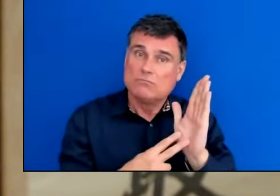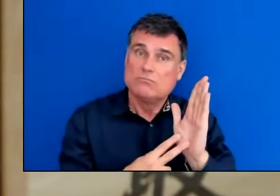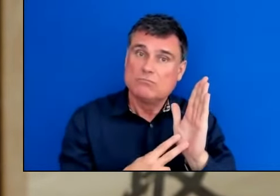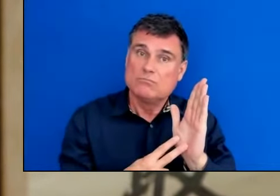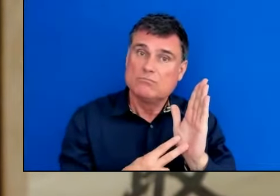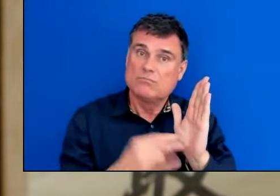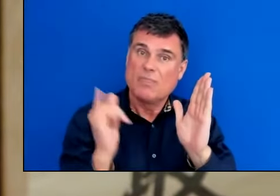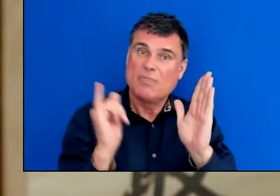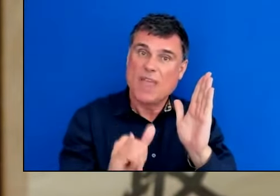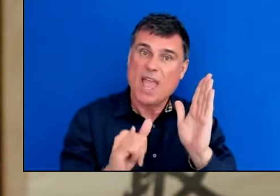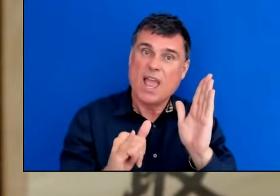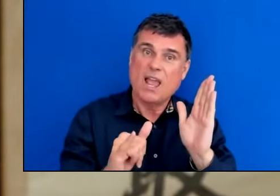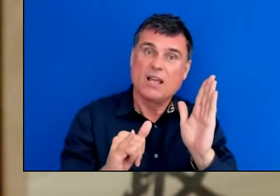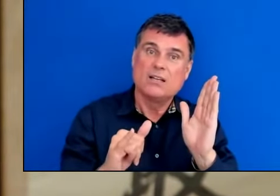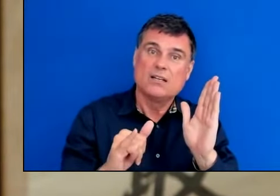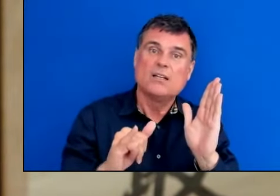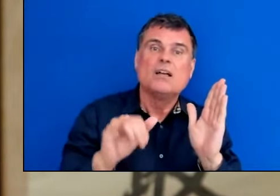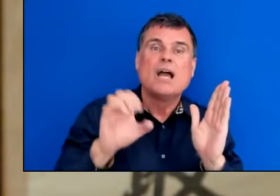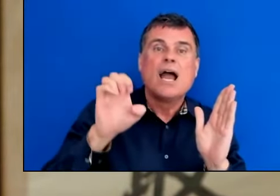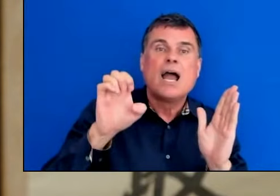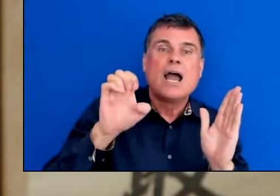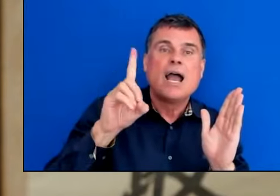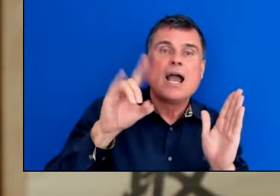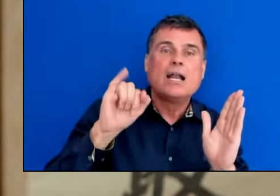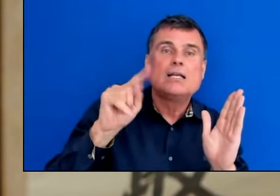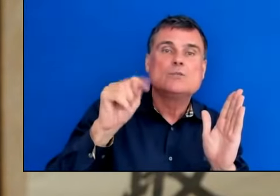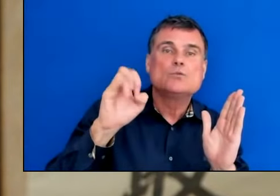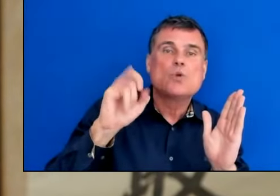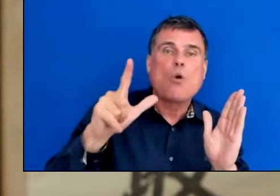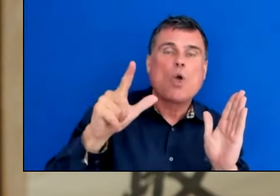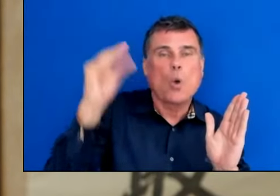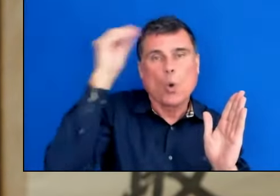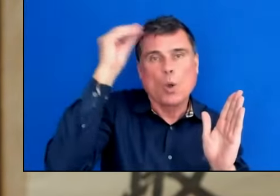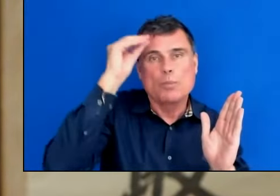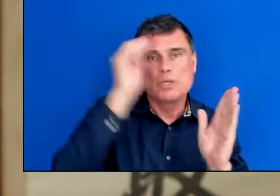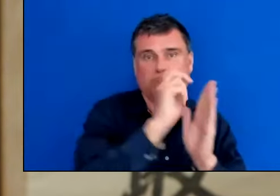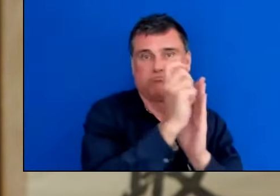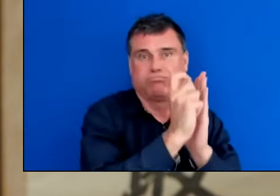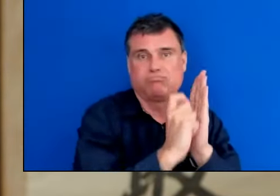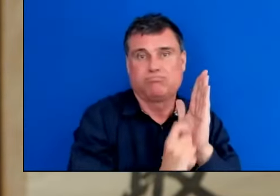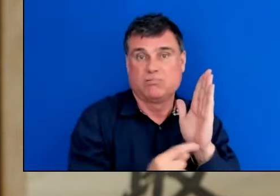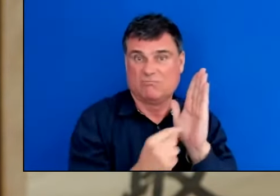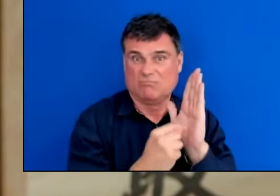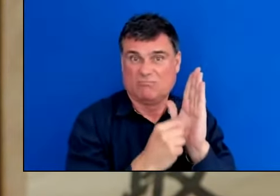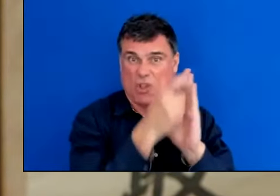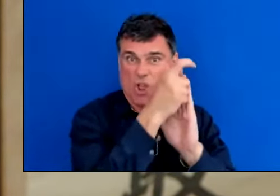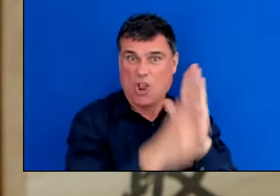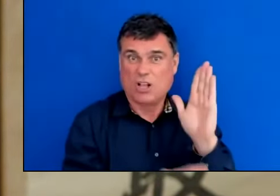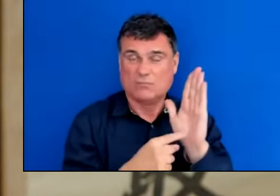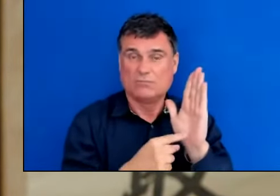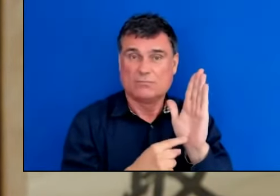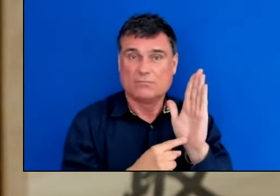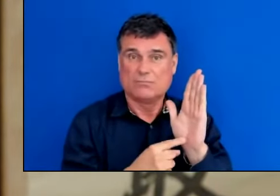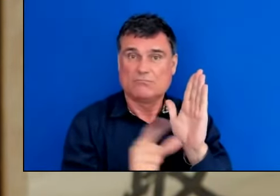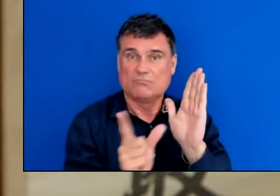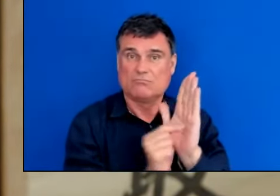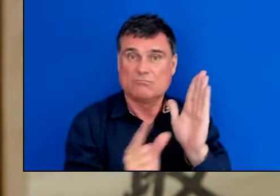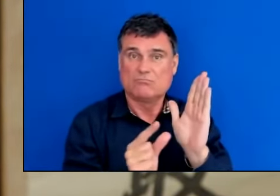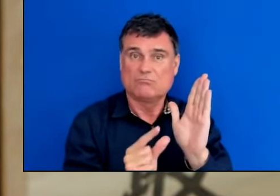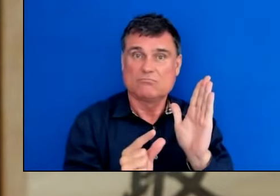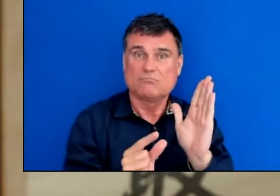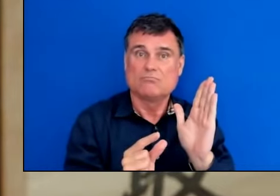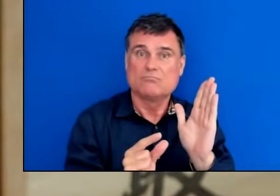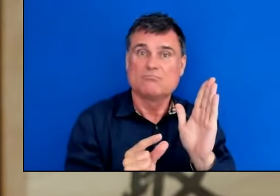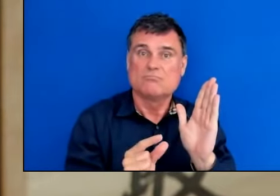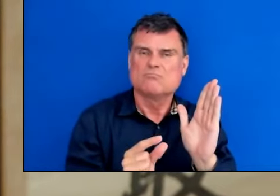portion of an editorial of an article written by a famous, a